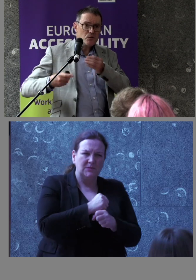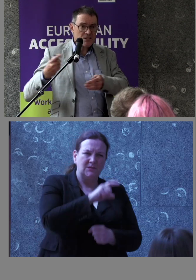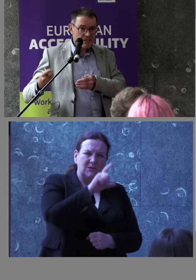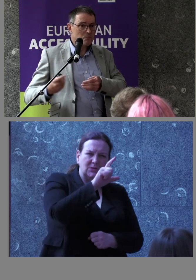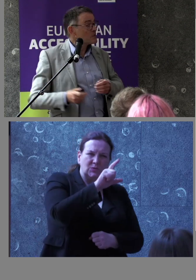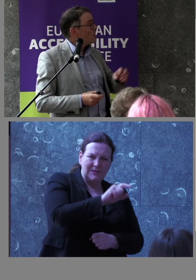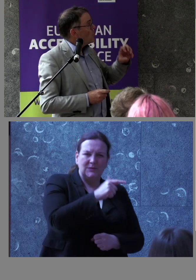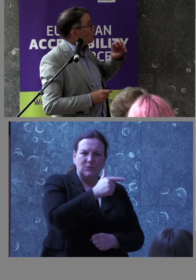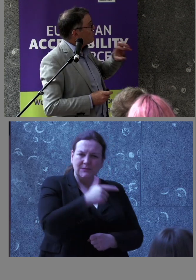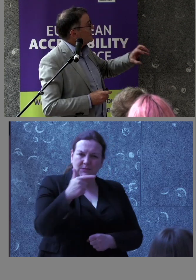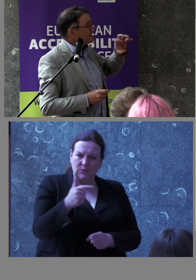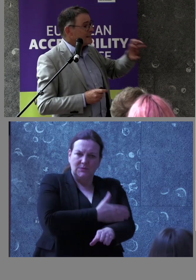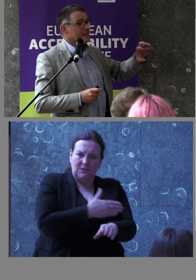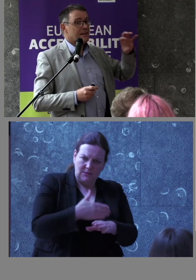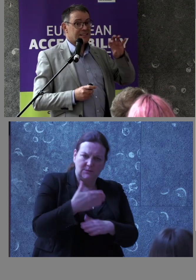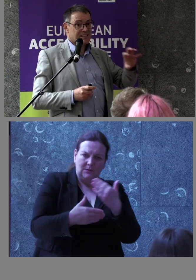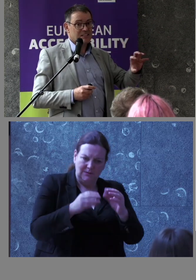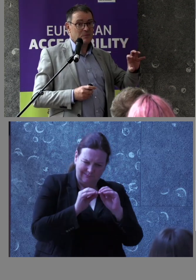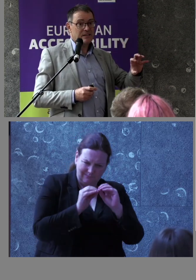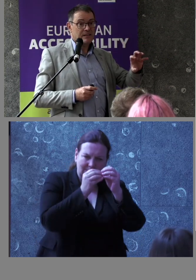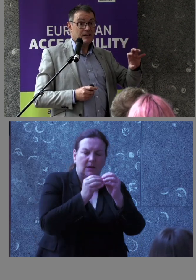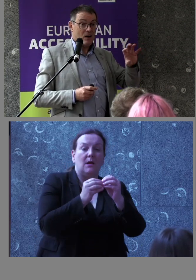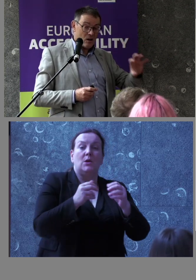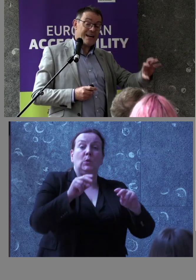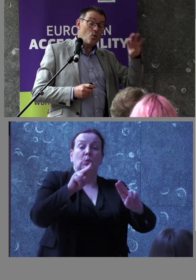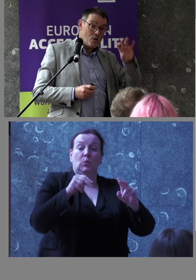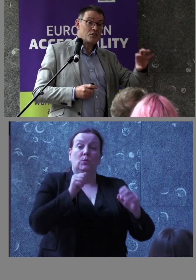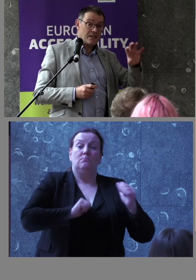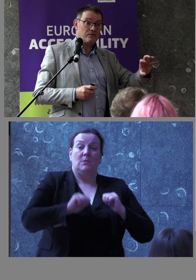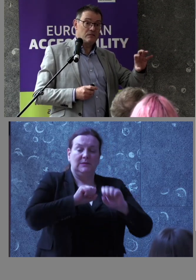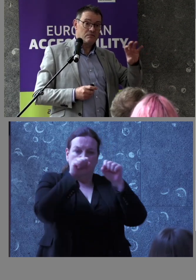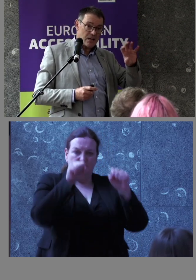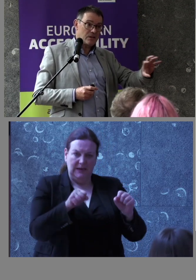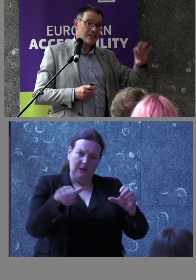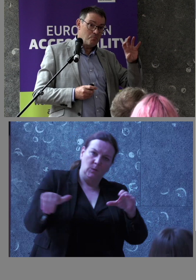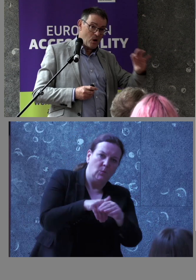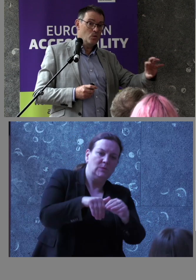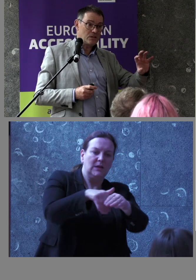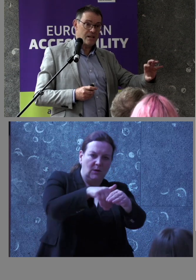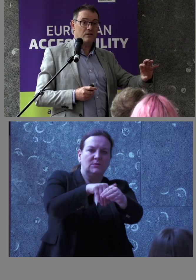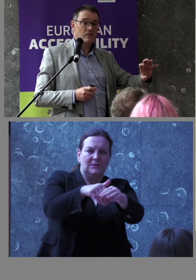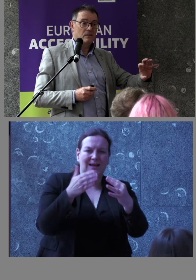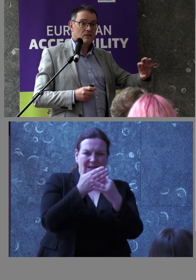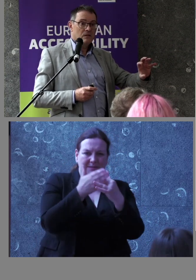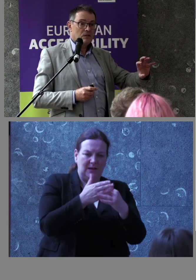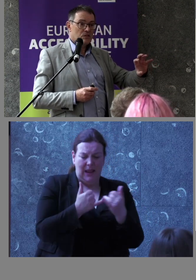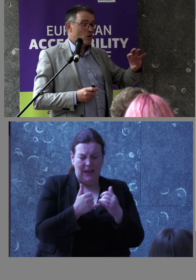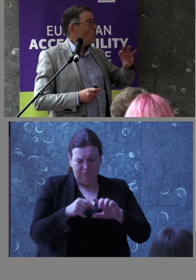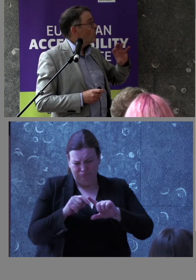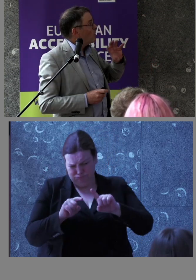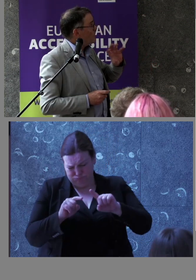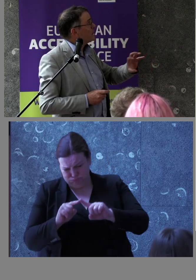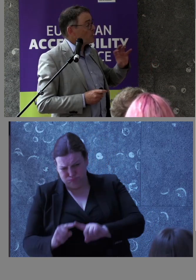challenges. And I think we have to, as organizations, look at them and say, how are we going to address this? Because we can't ignore